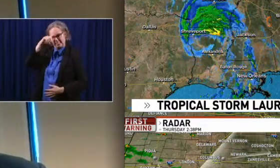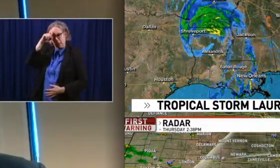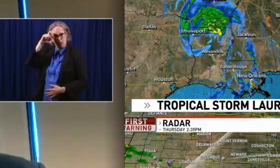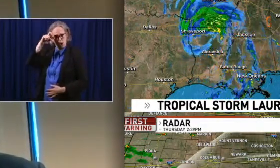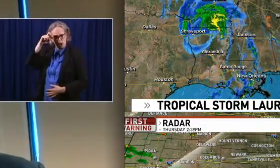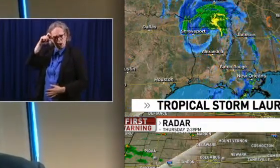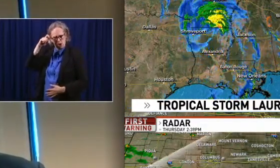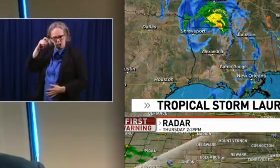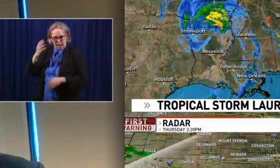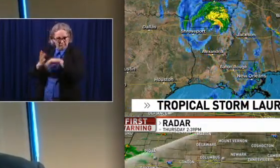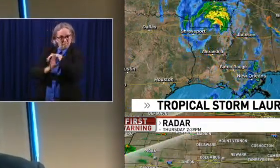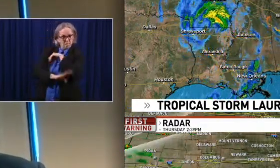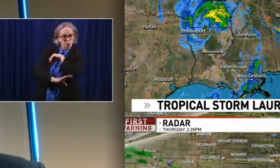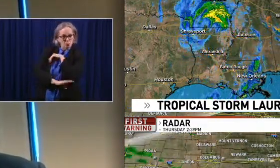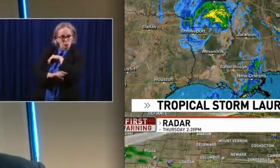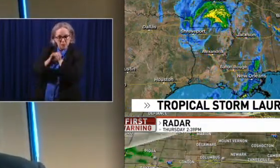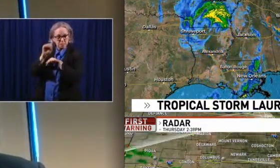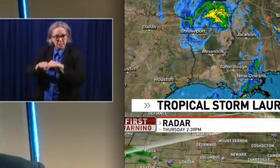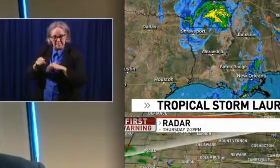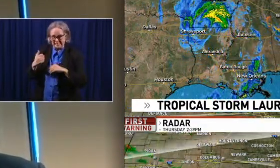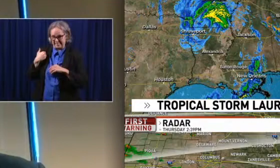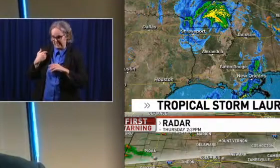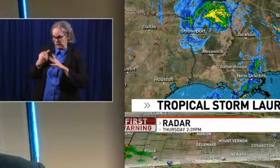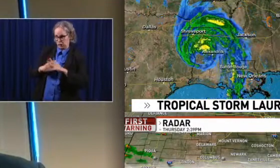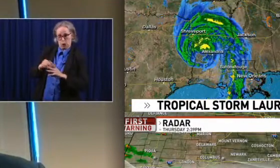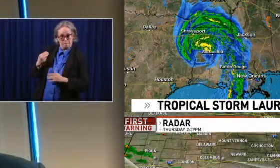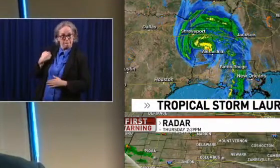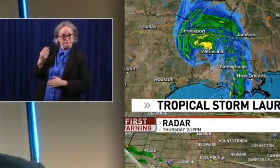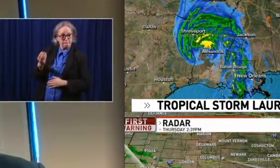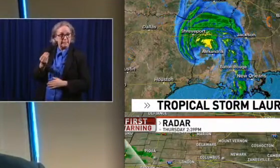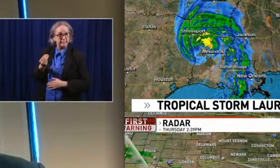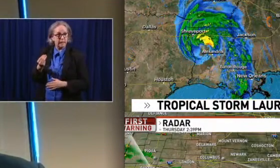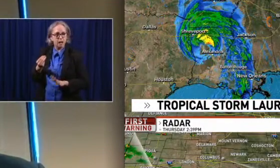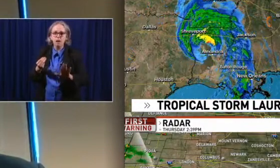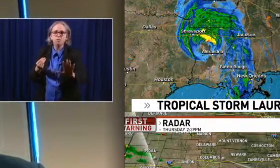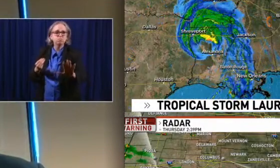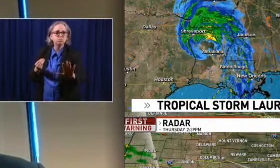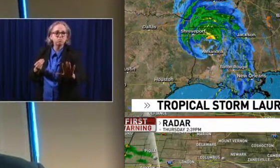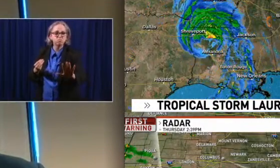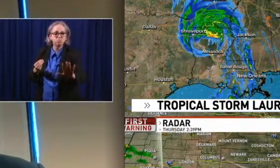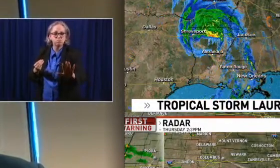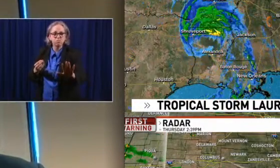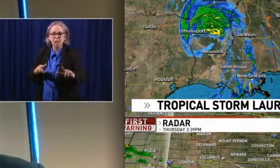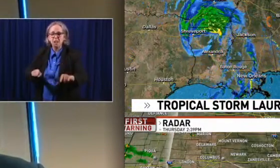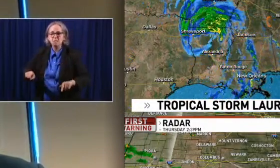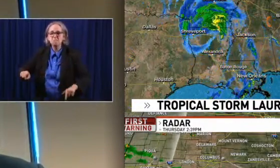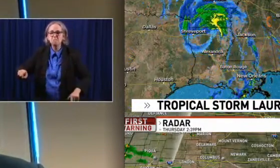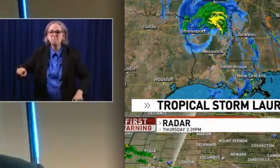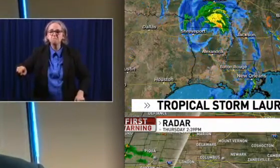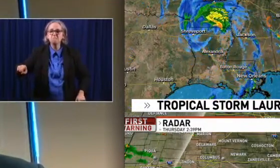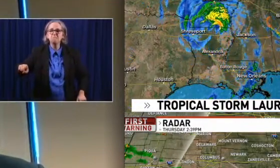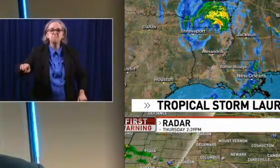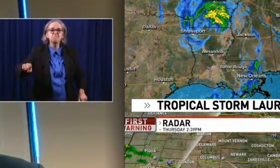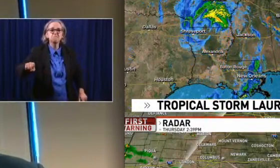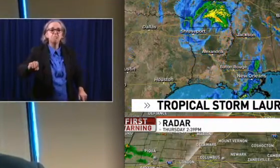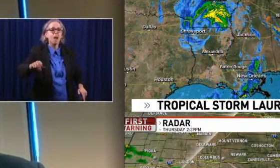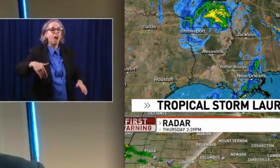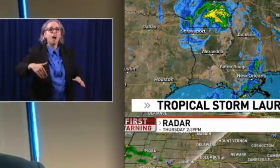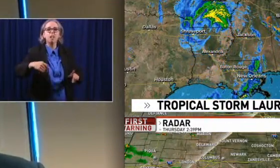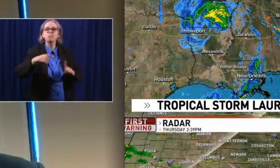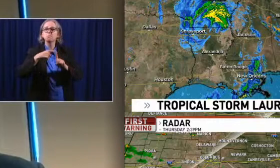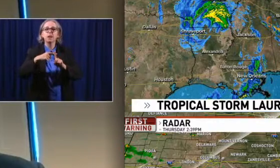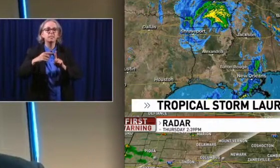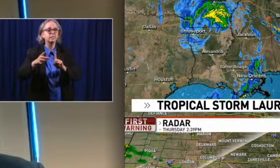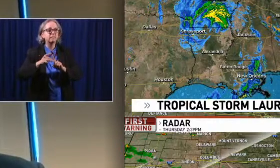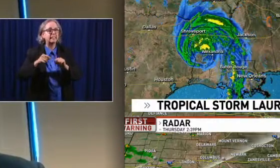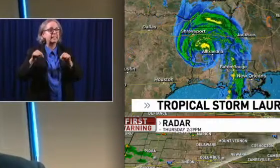which began this Monday, that no one has contacted any cases of COVID here